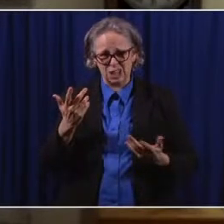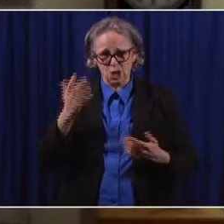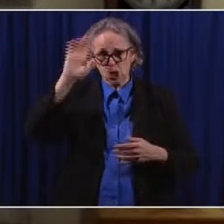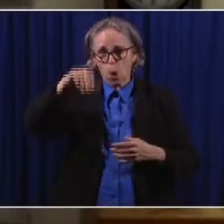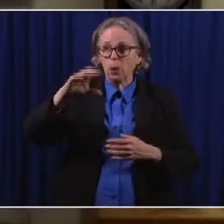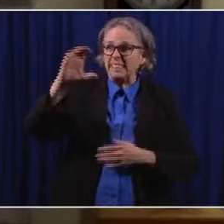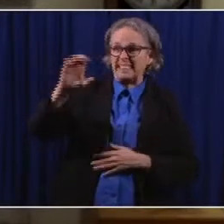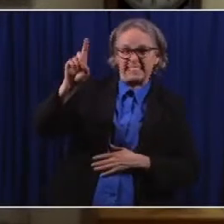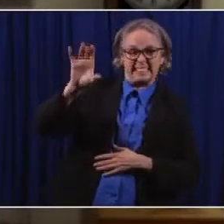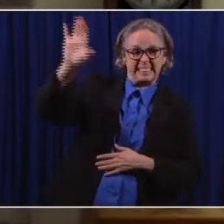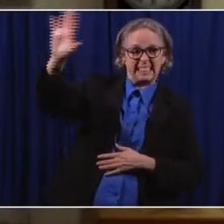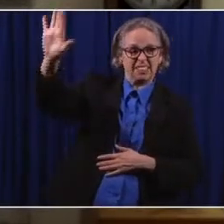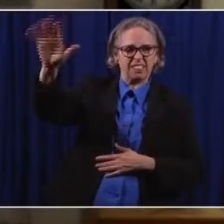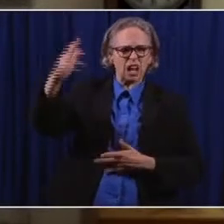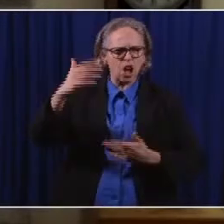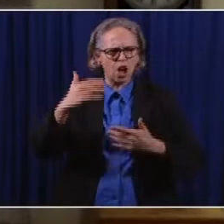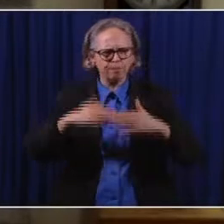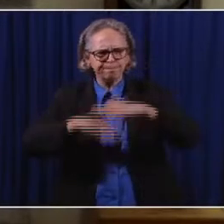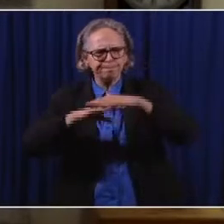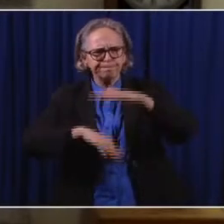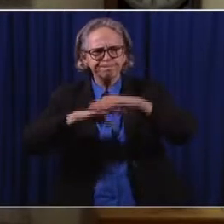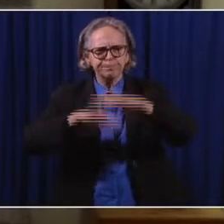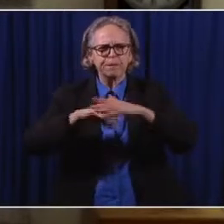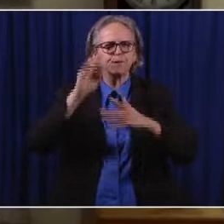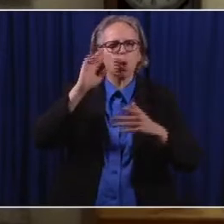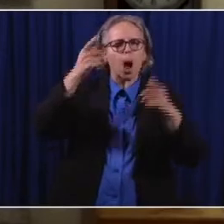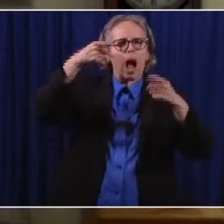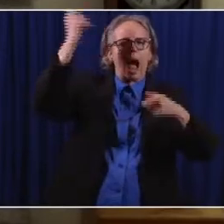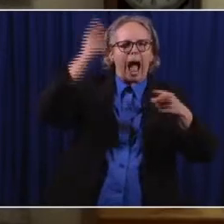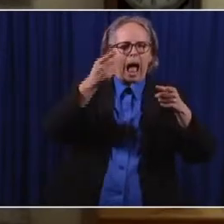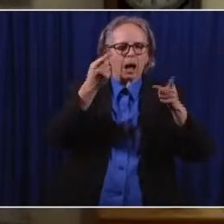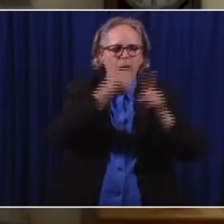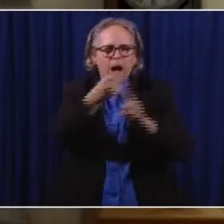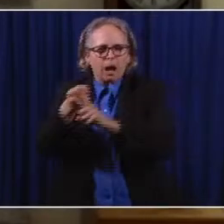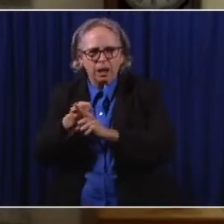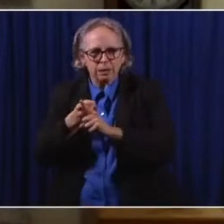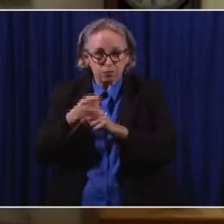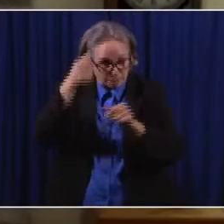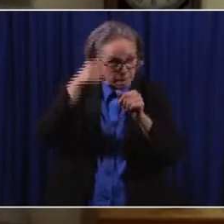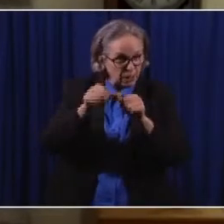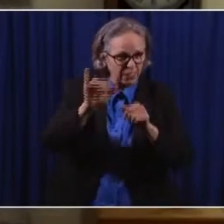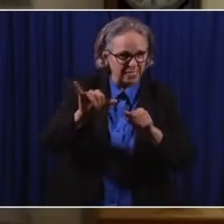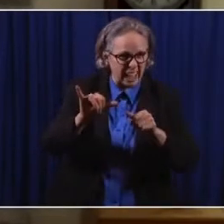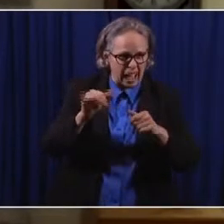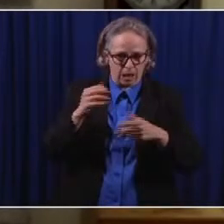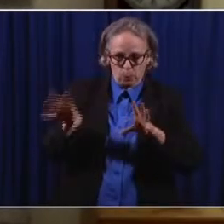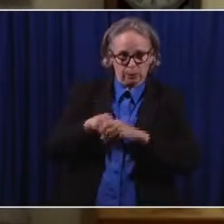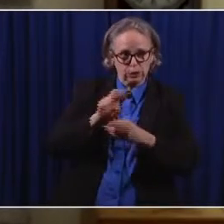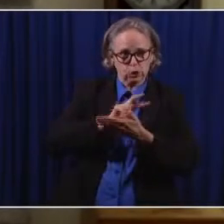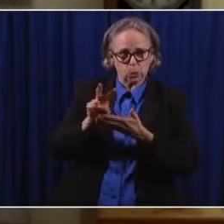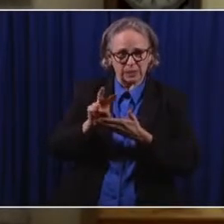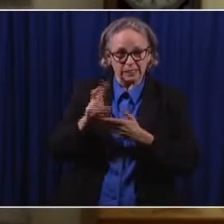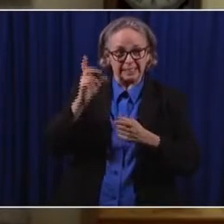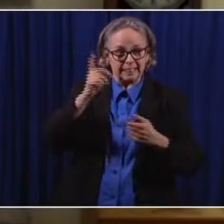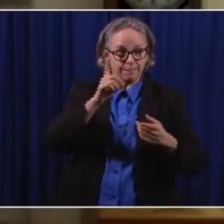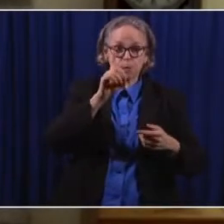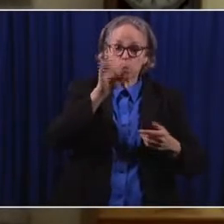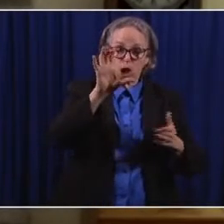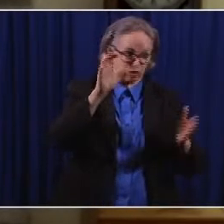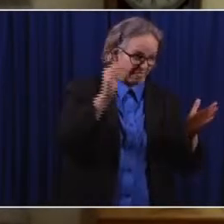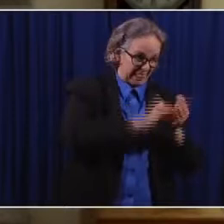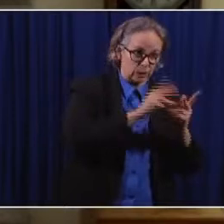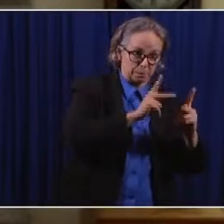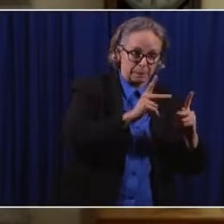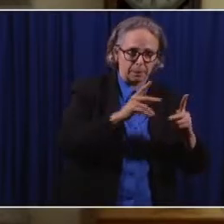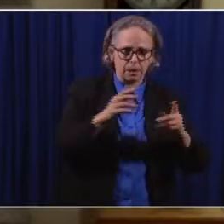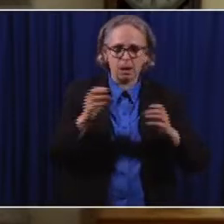Remember that is based upon a 2-week period of time per 100,000. That number of high incident